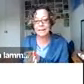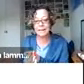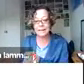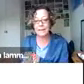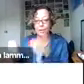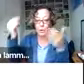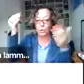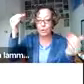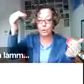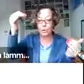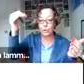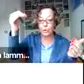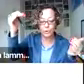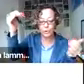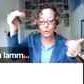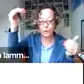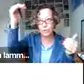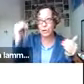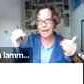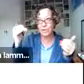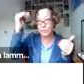And